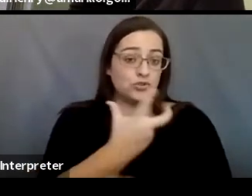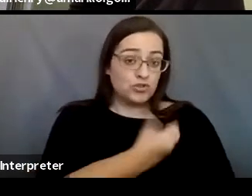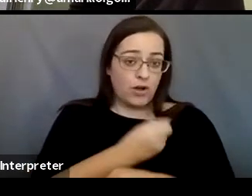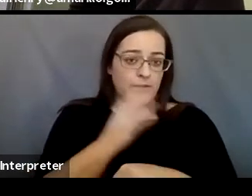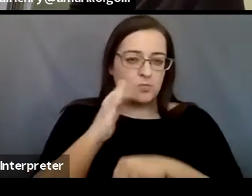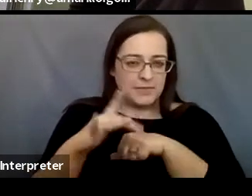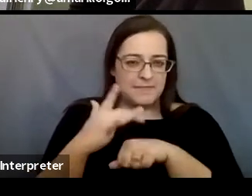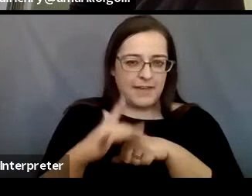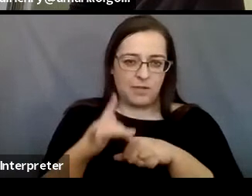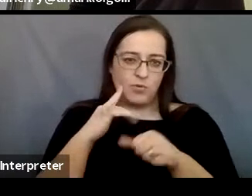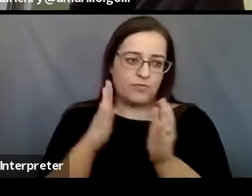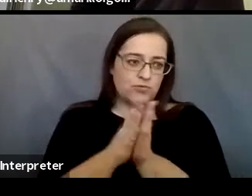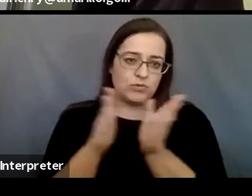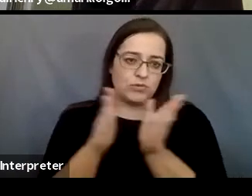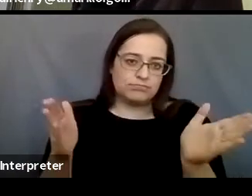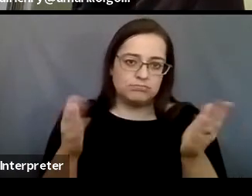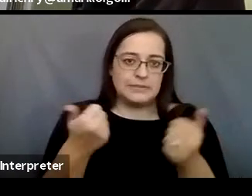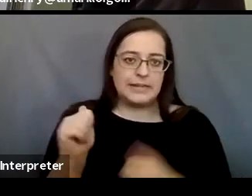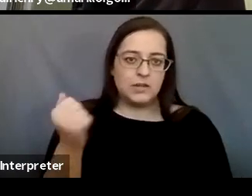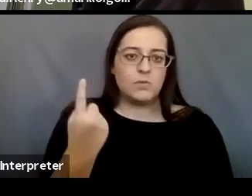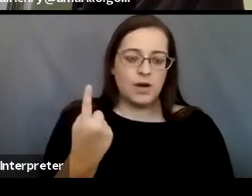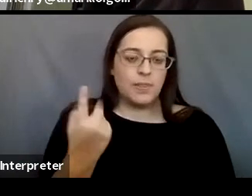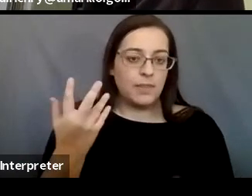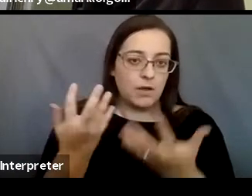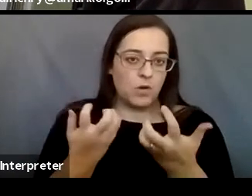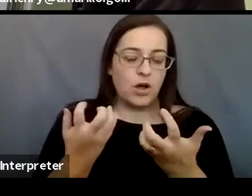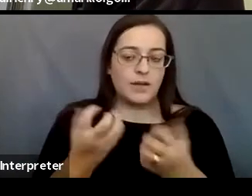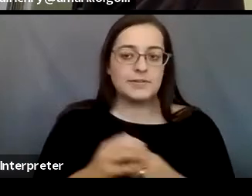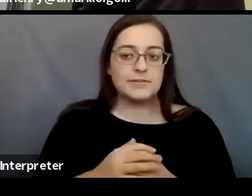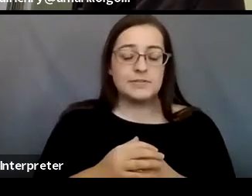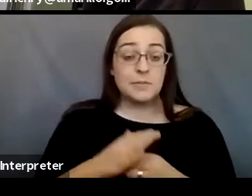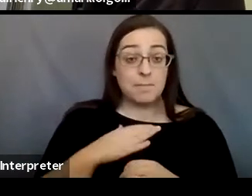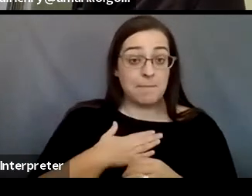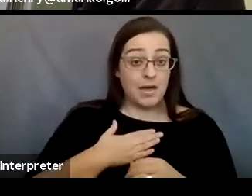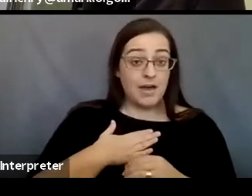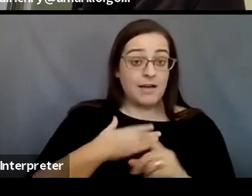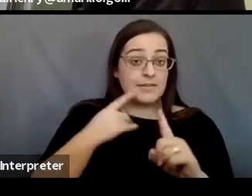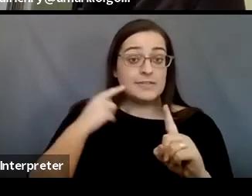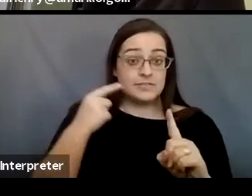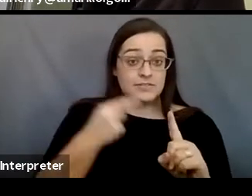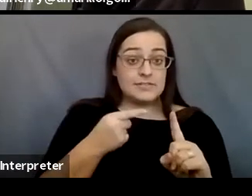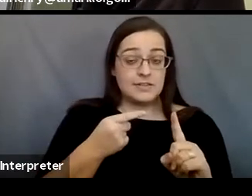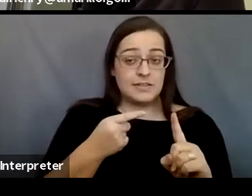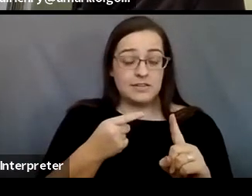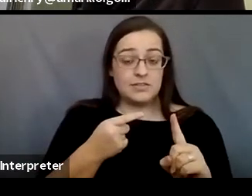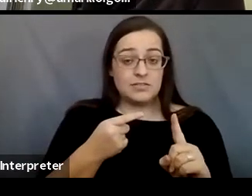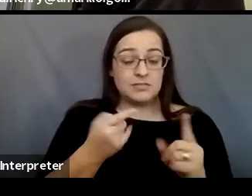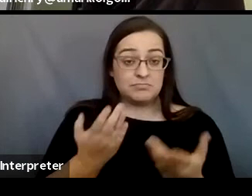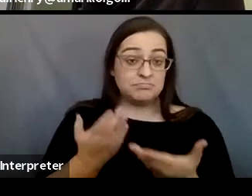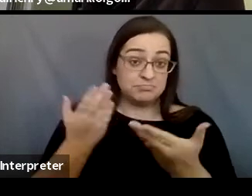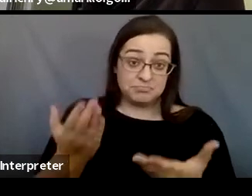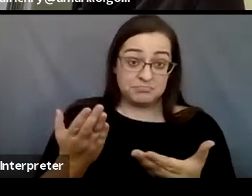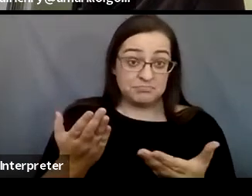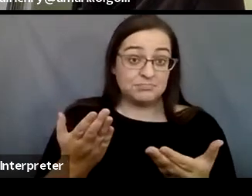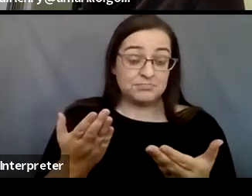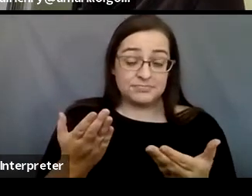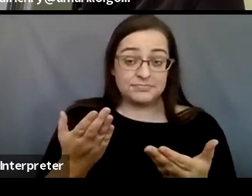public, and my intent is to offer that